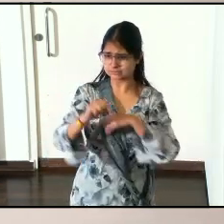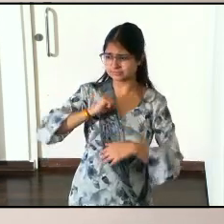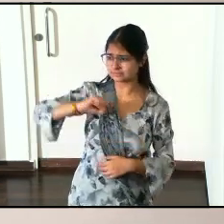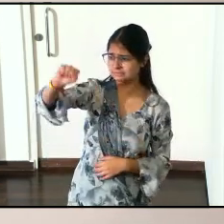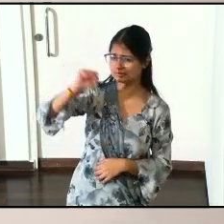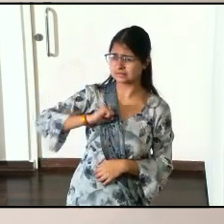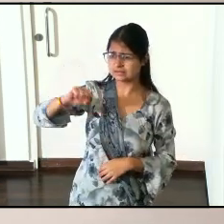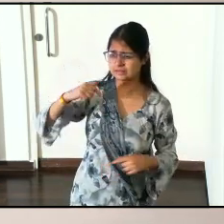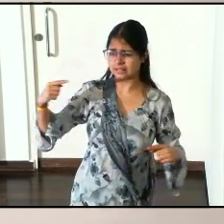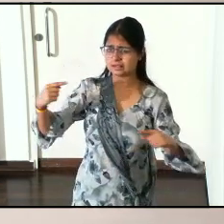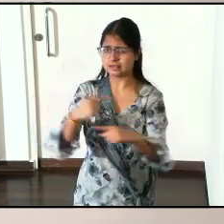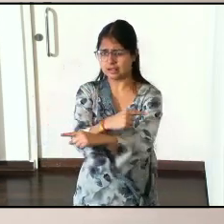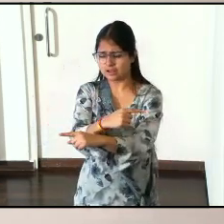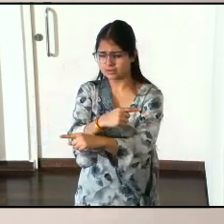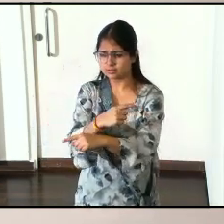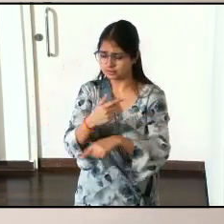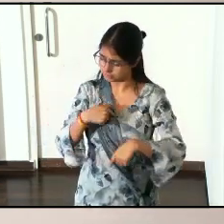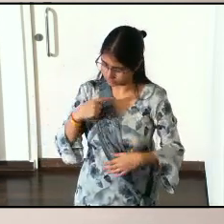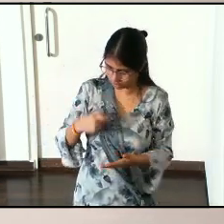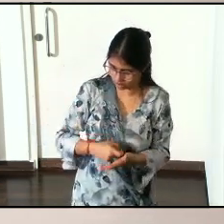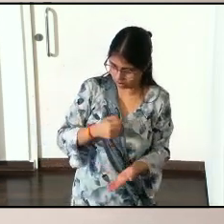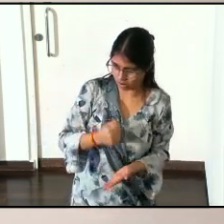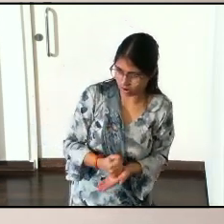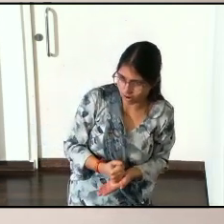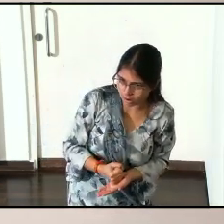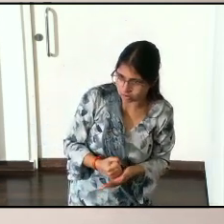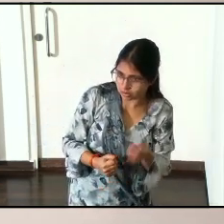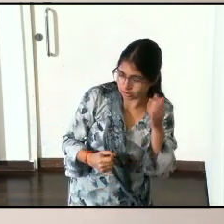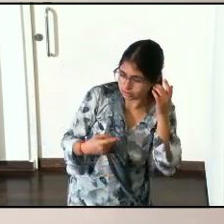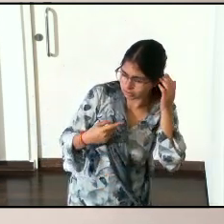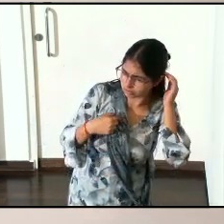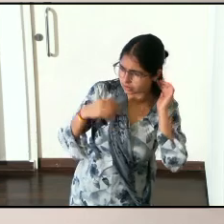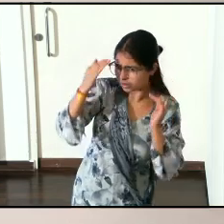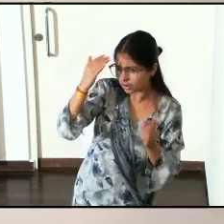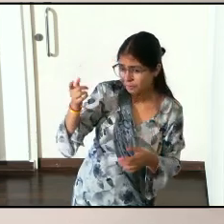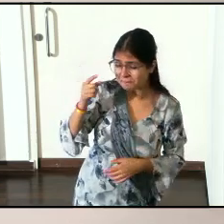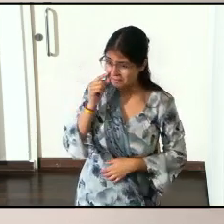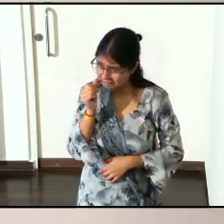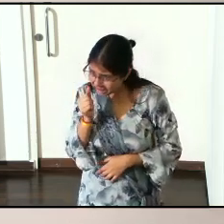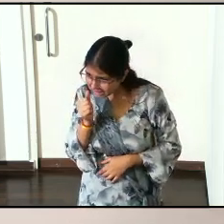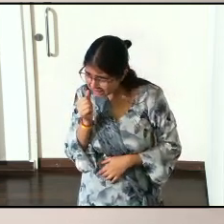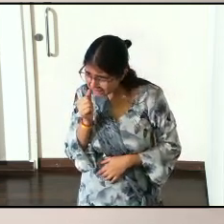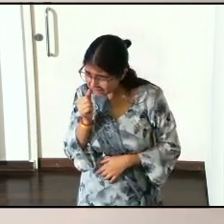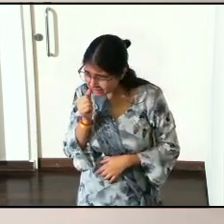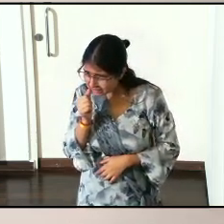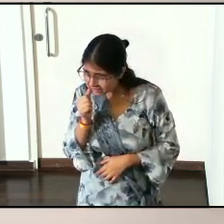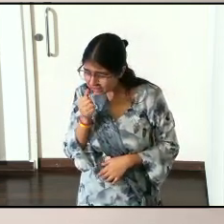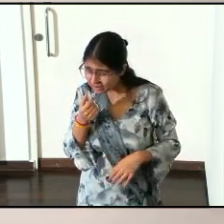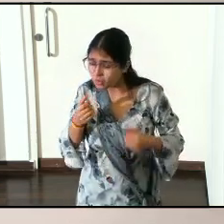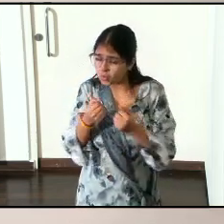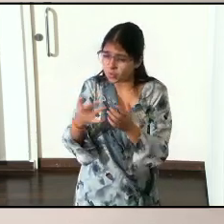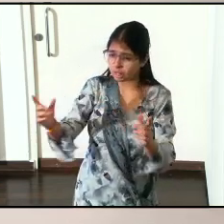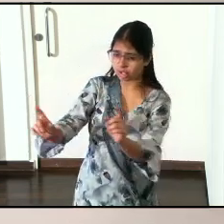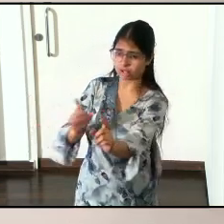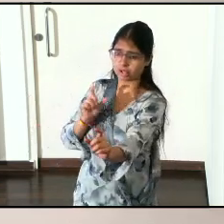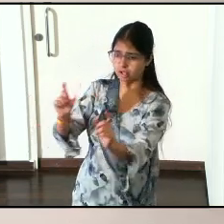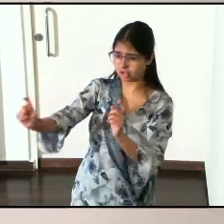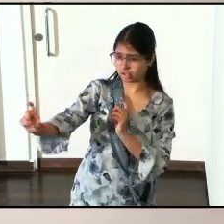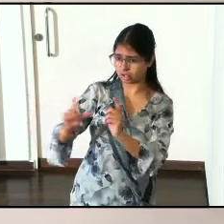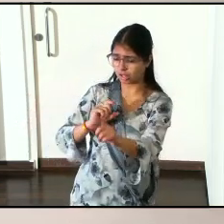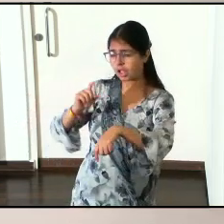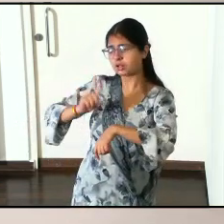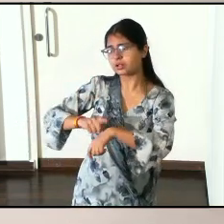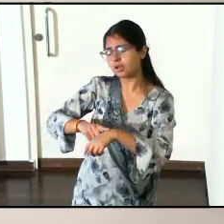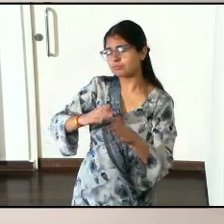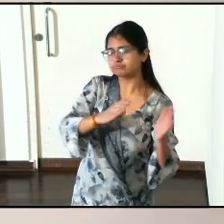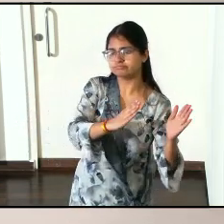of the things that we know right from then on is men who have said many things at different times, whether they